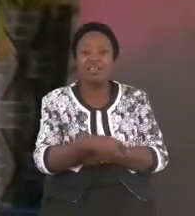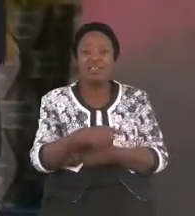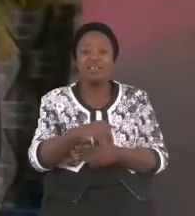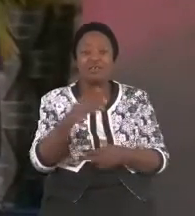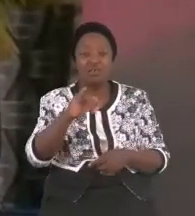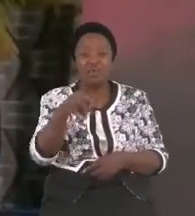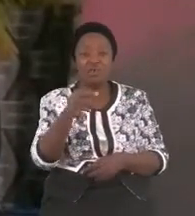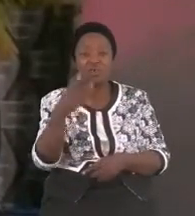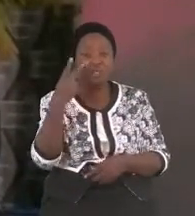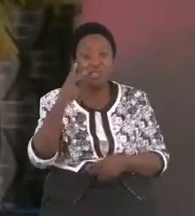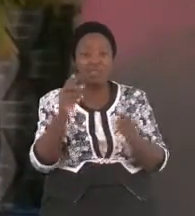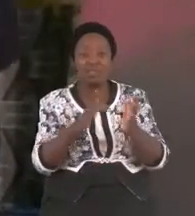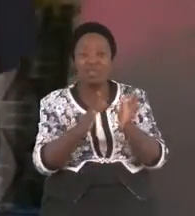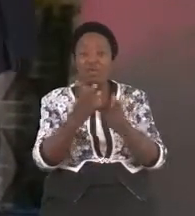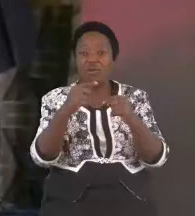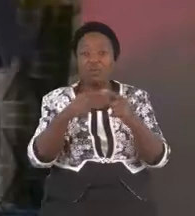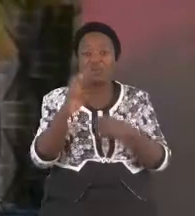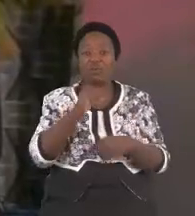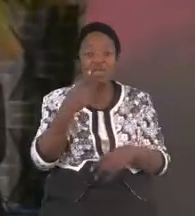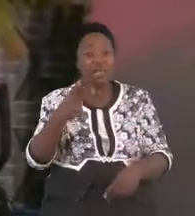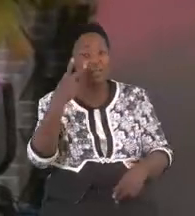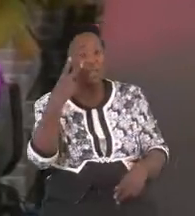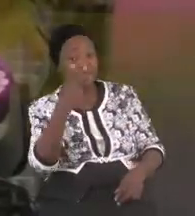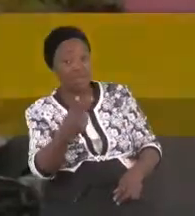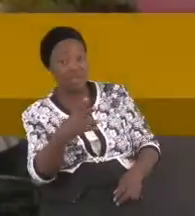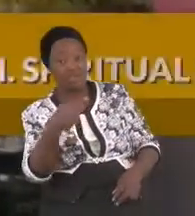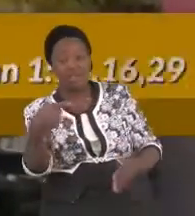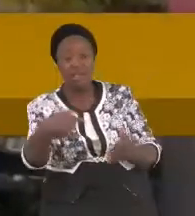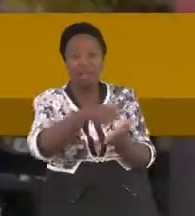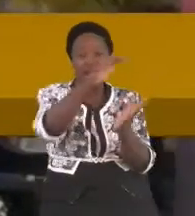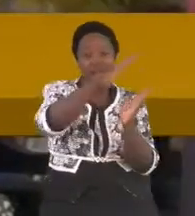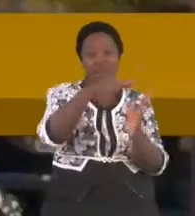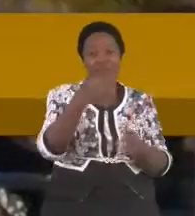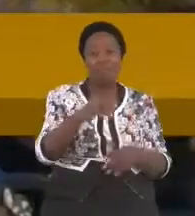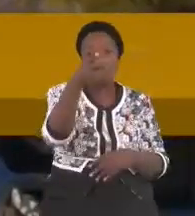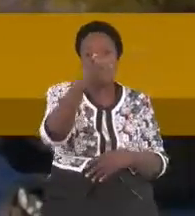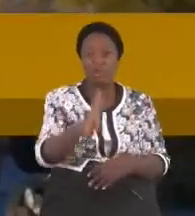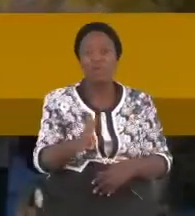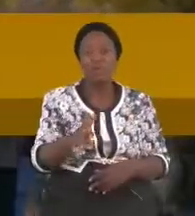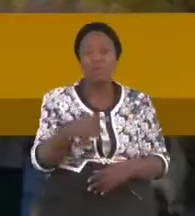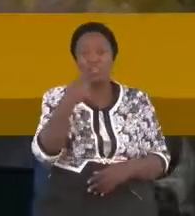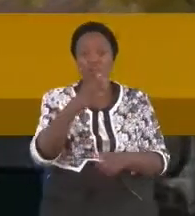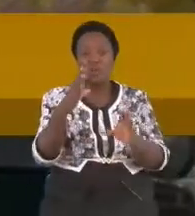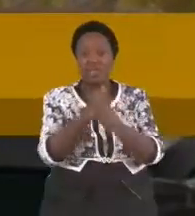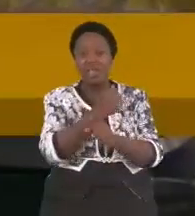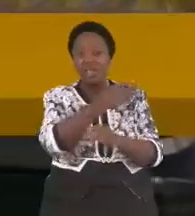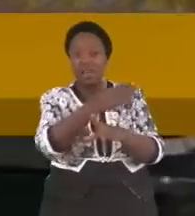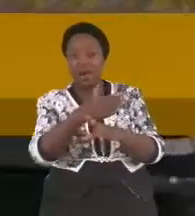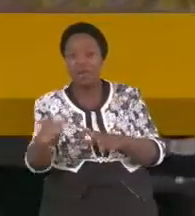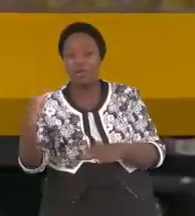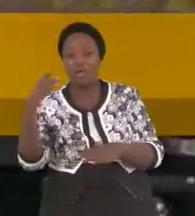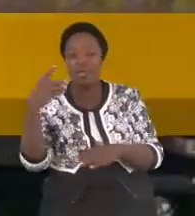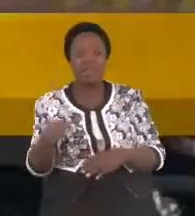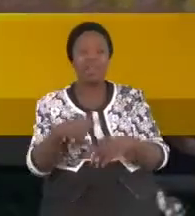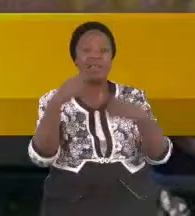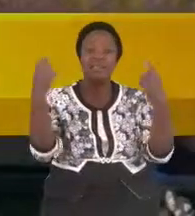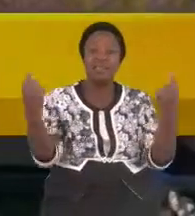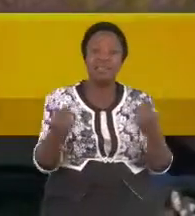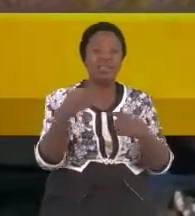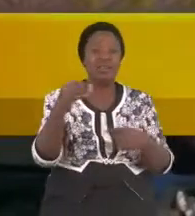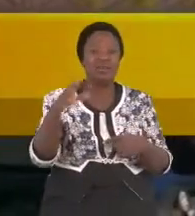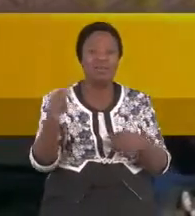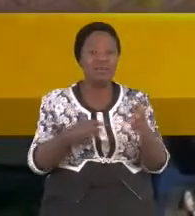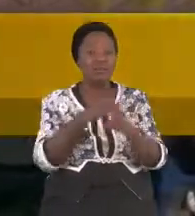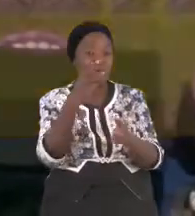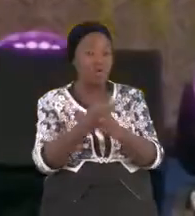says, "Behold, the Lamb of God, which taketh away the sin of the world." Every sin